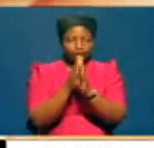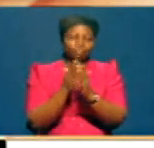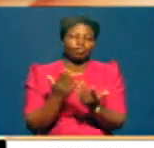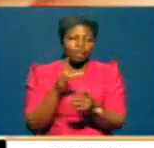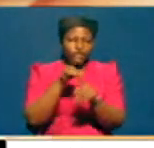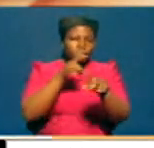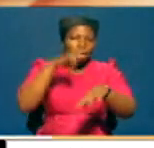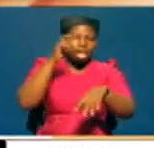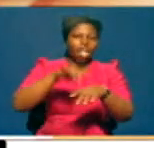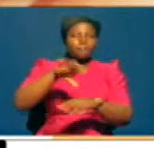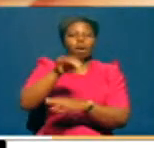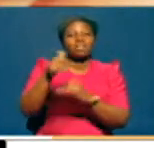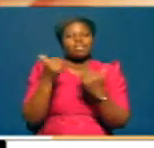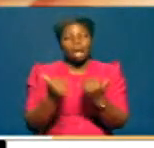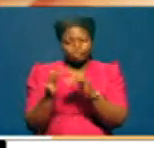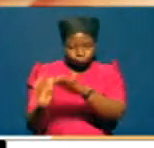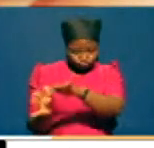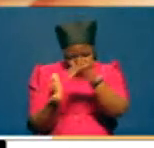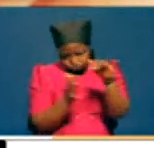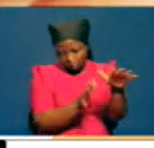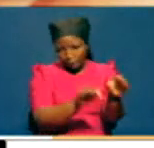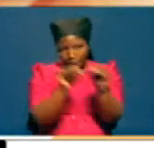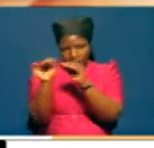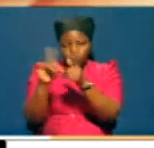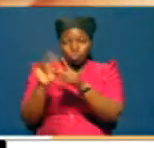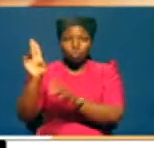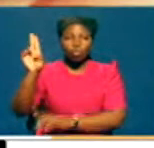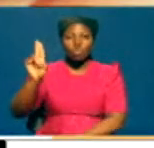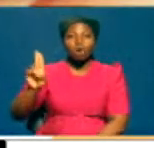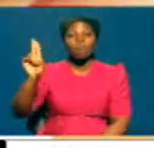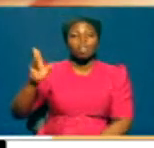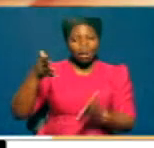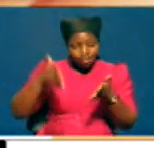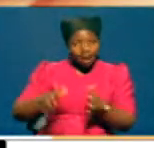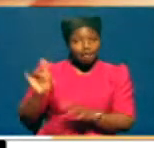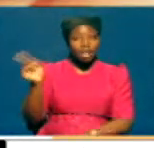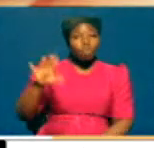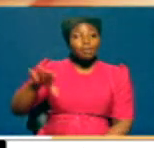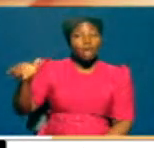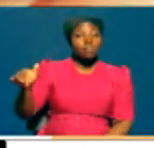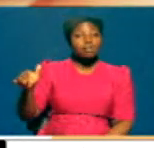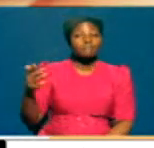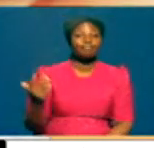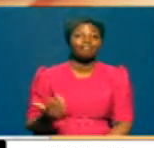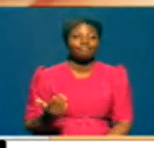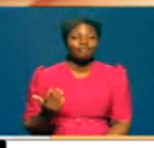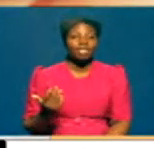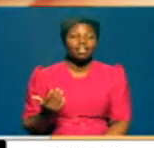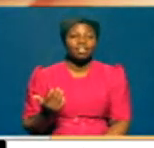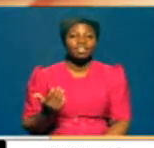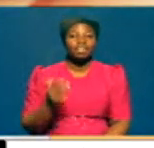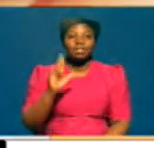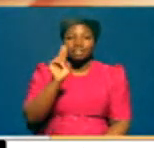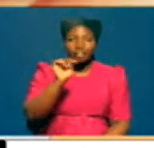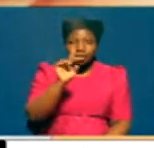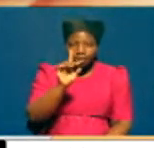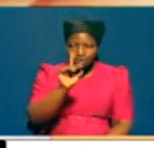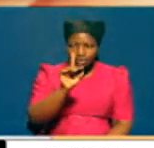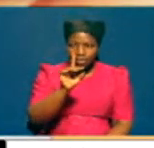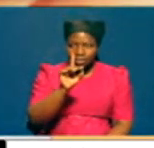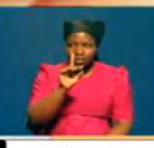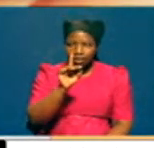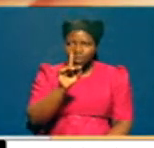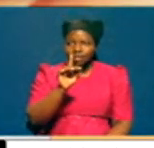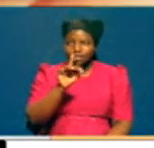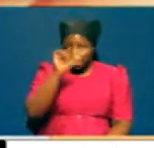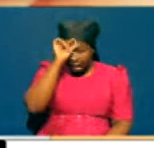Embu County, we now cross over to Umoja, right here in the capital, Nairobi. And you do remember that the government did roll out the